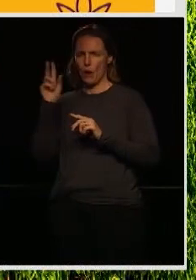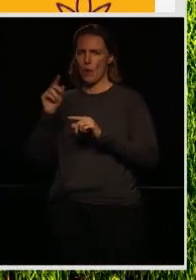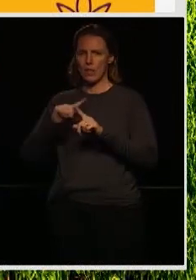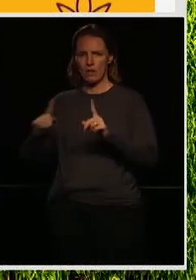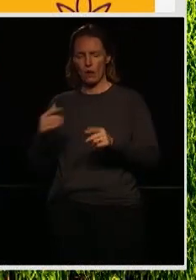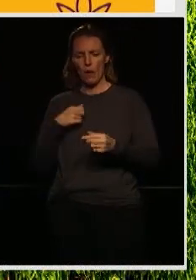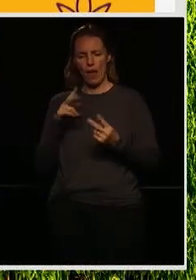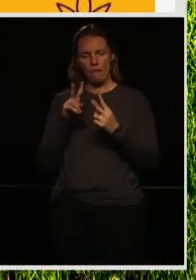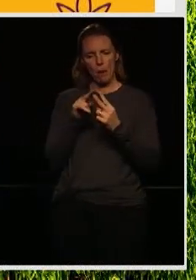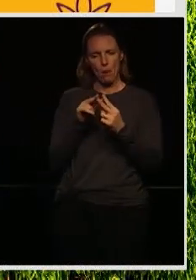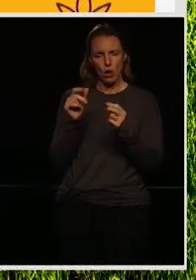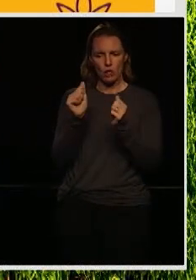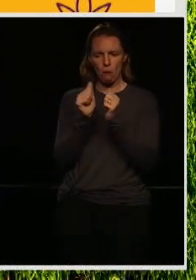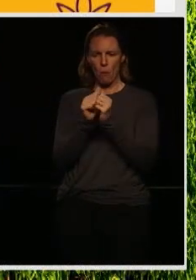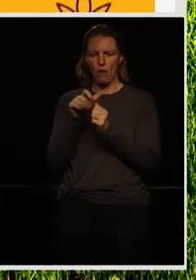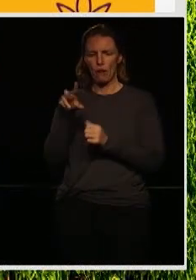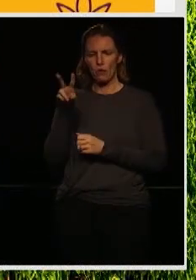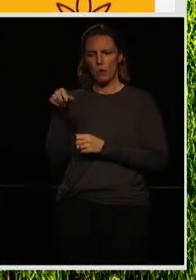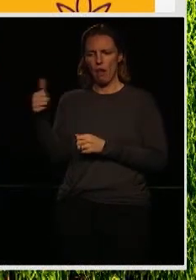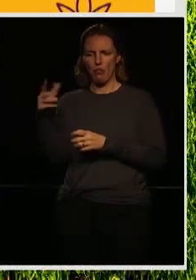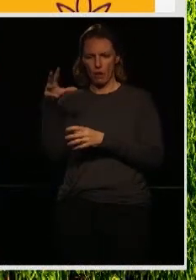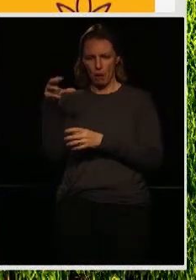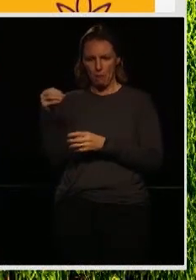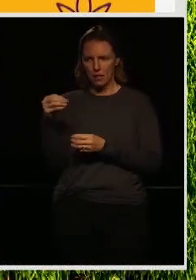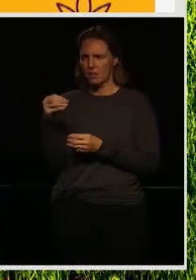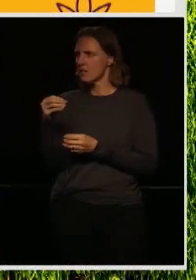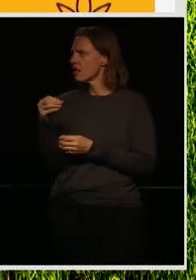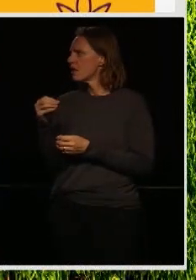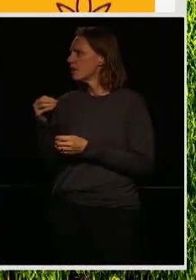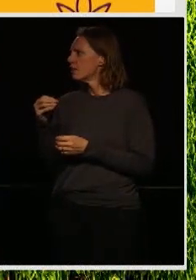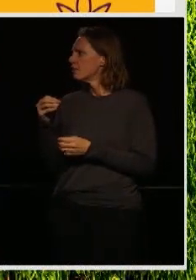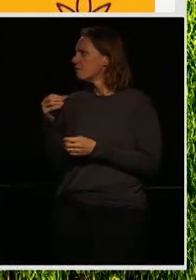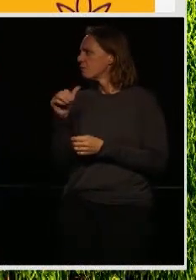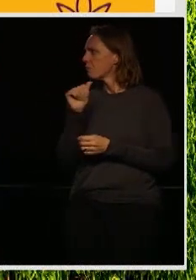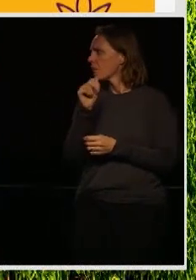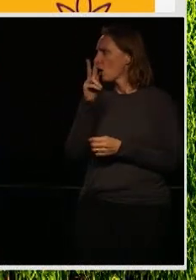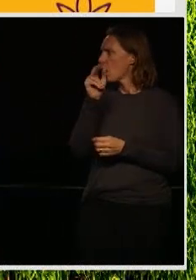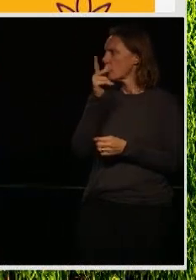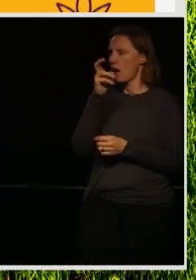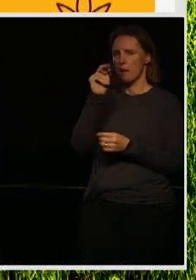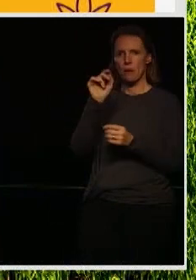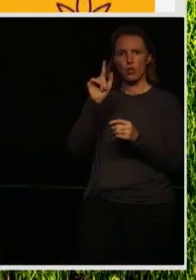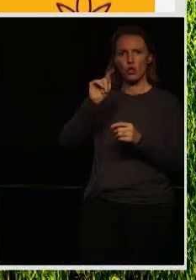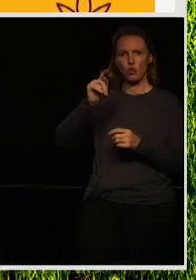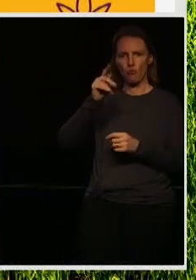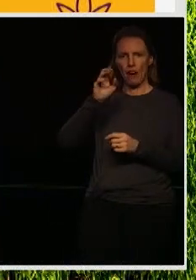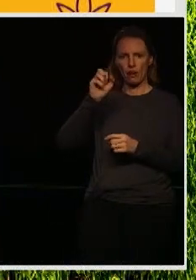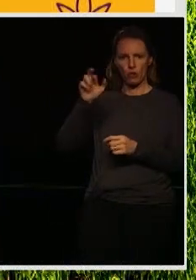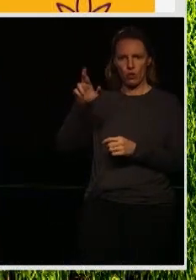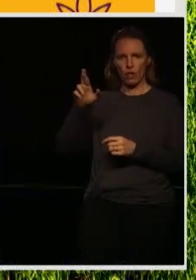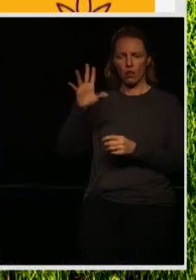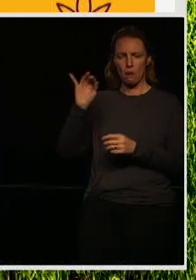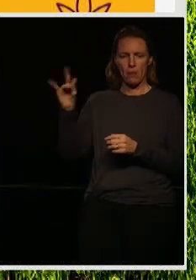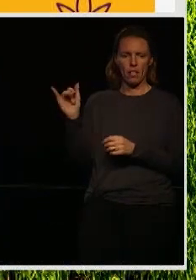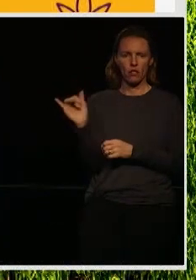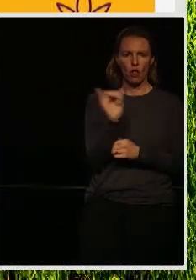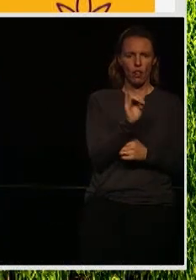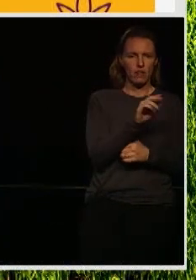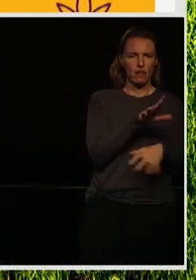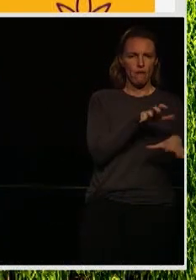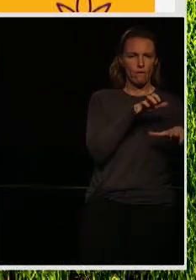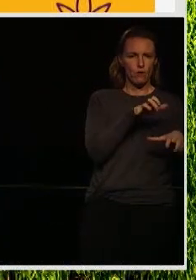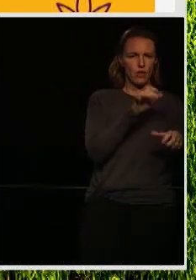have partnerships with 2 other companies, an autonomous tractor technology as well as a freeze indicator